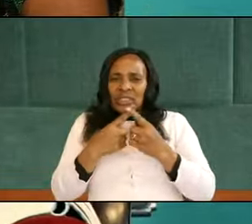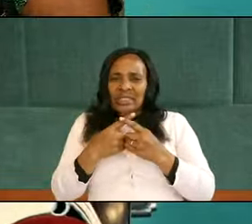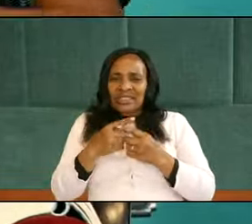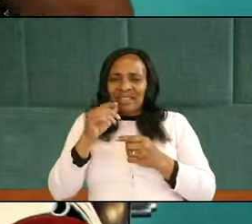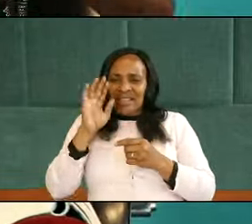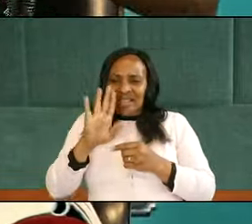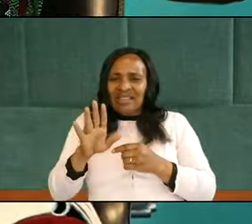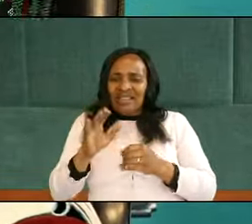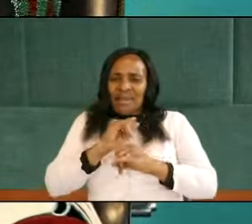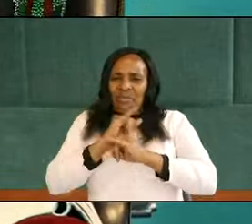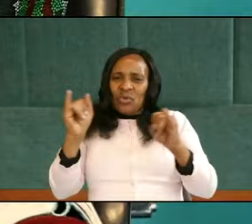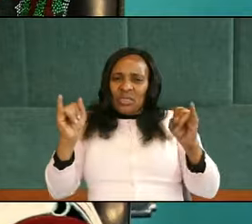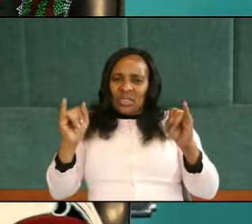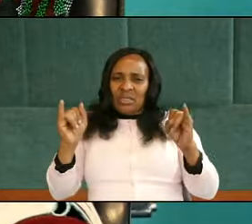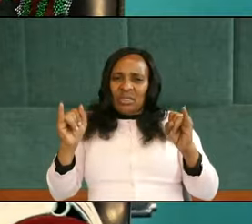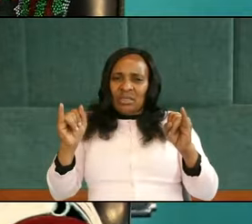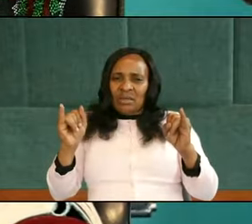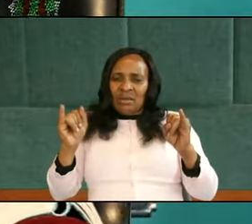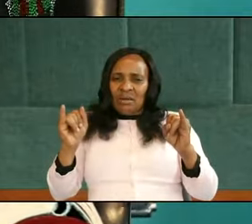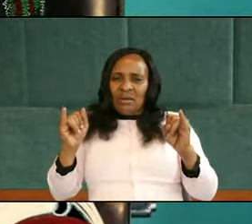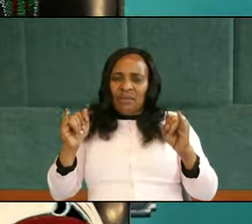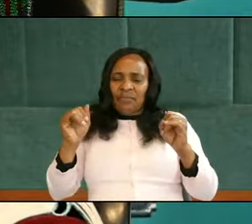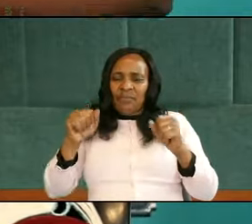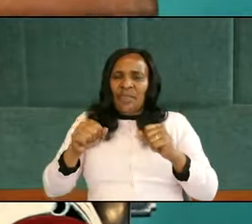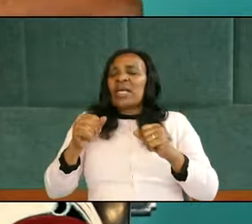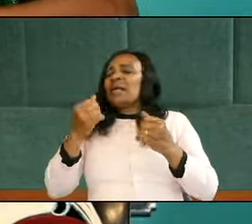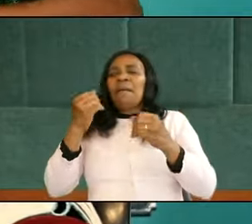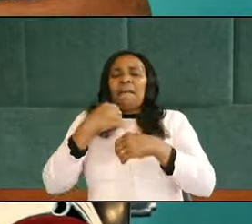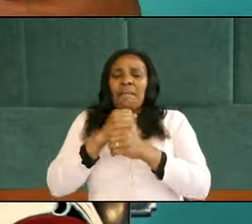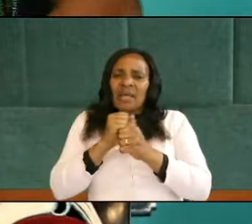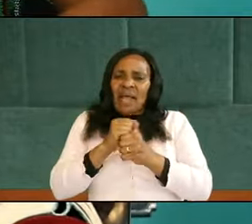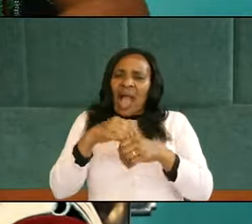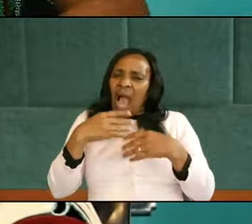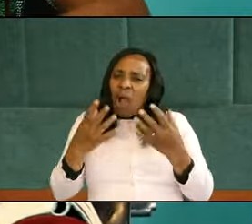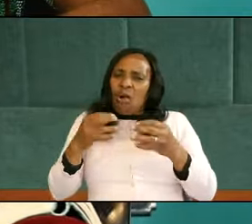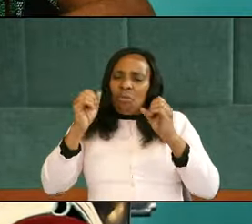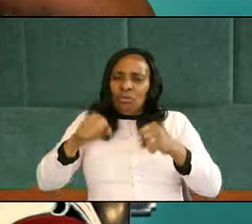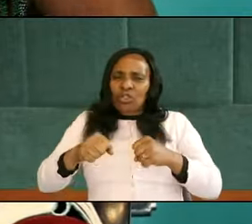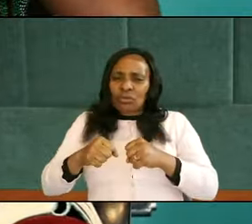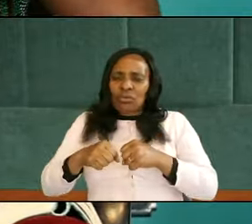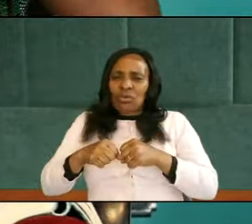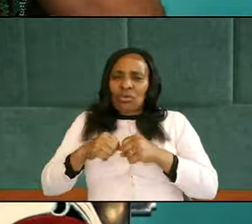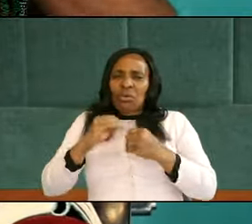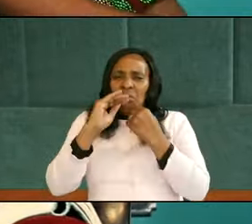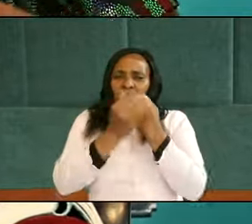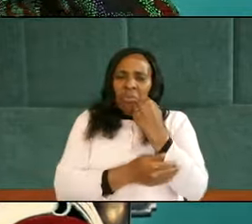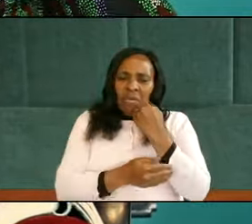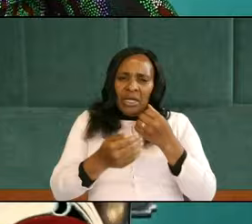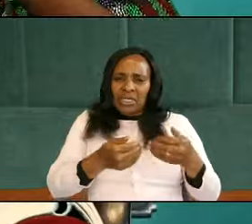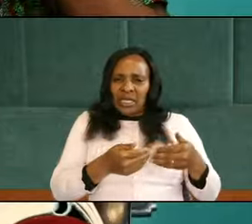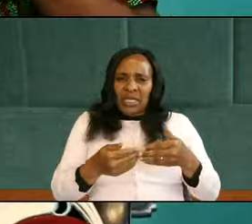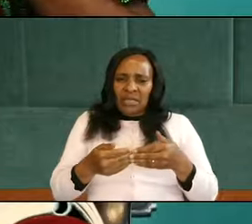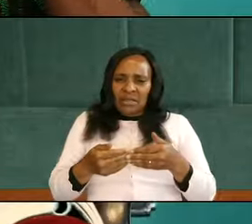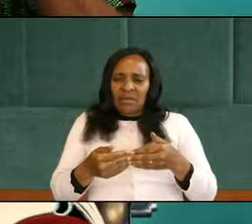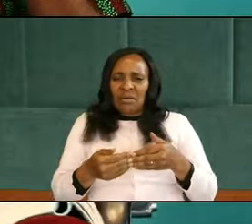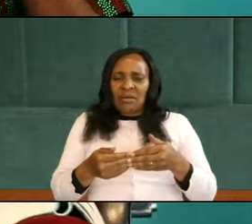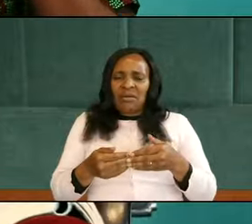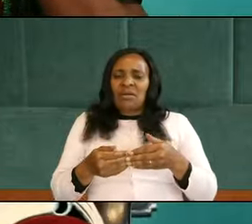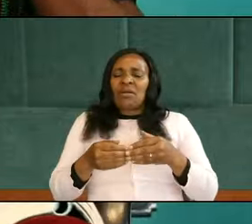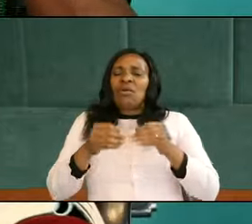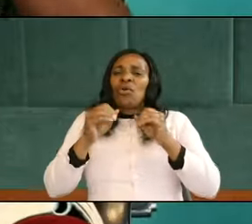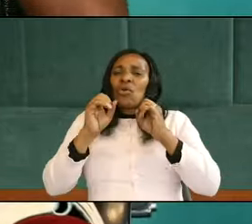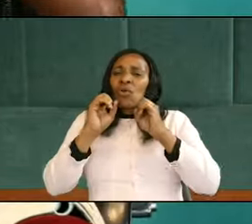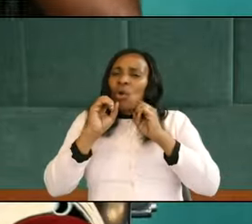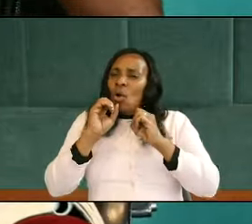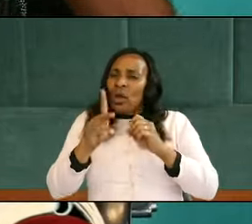impurity, I think that's like her menstruation cycle. Yes, yes. That would make sense on how she would actually conceive a child. Like, we're using logic here.